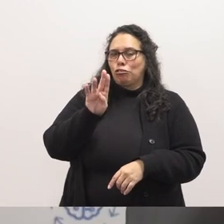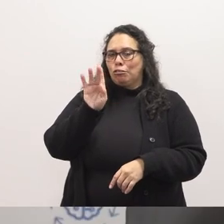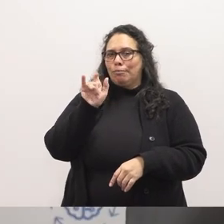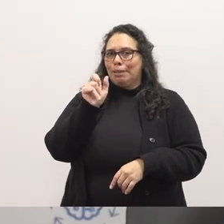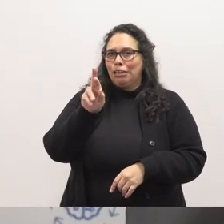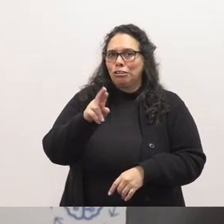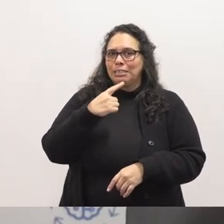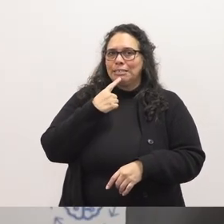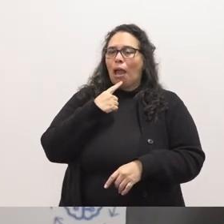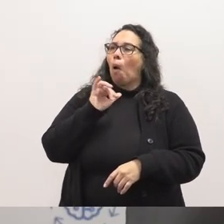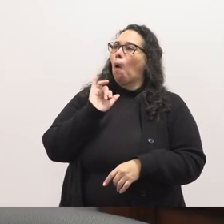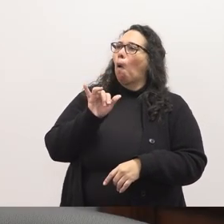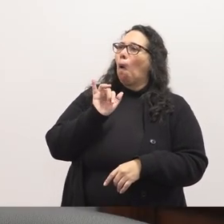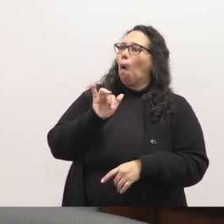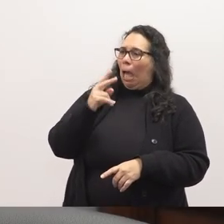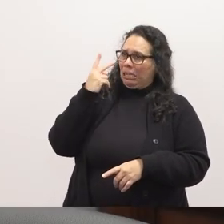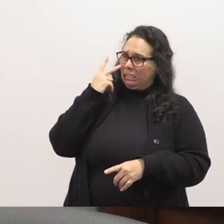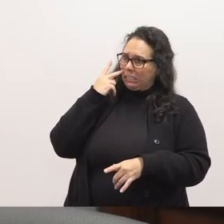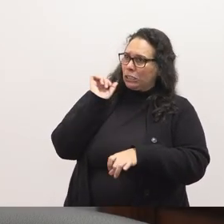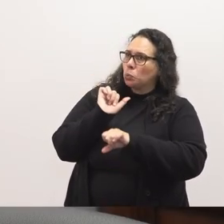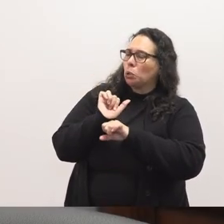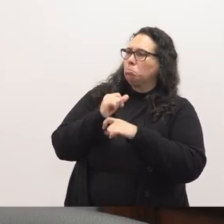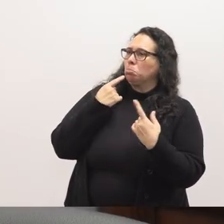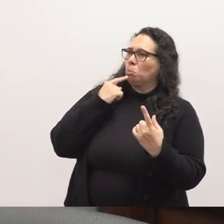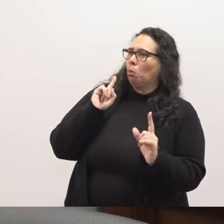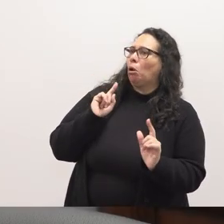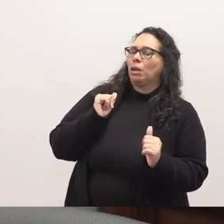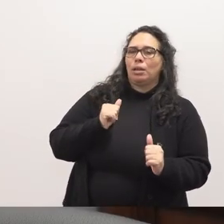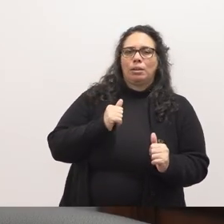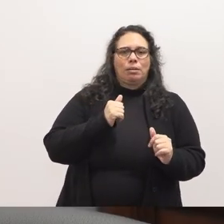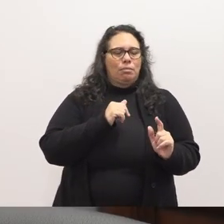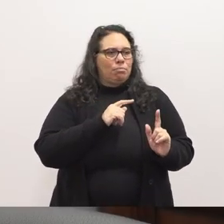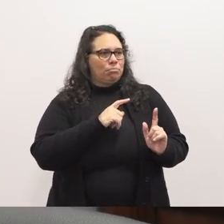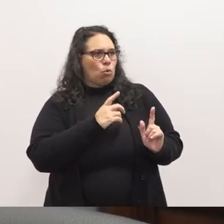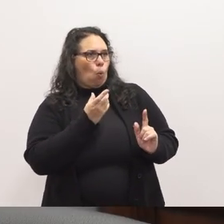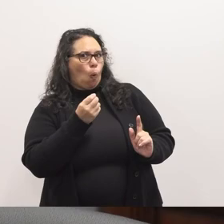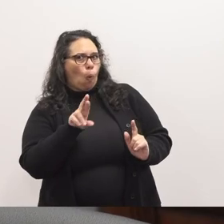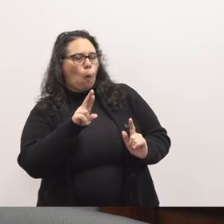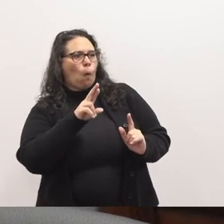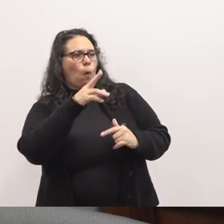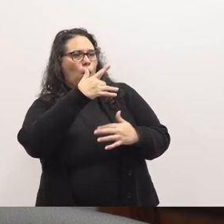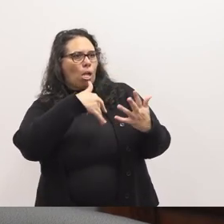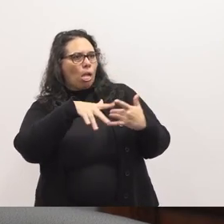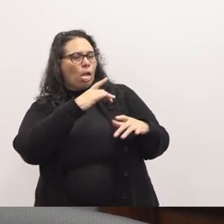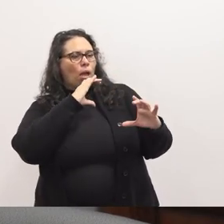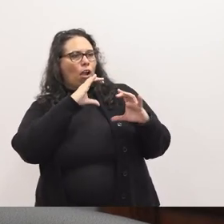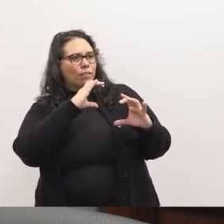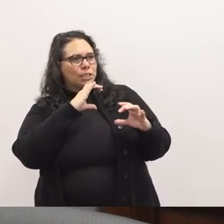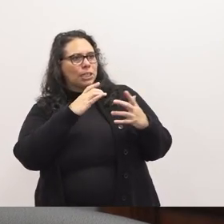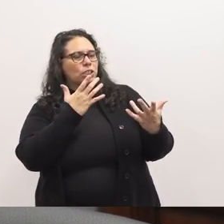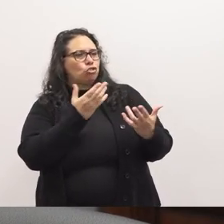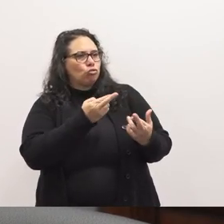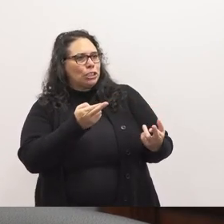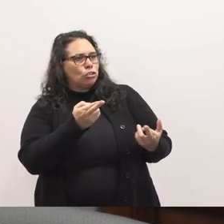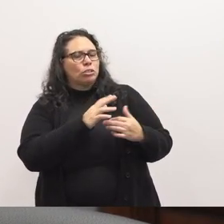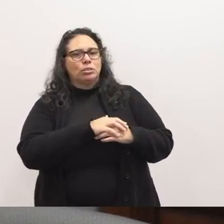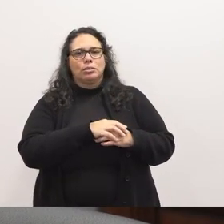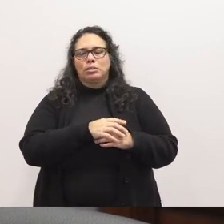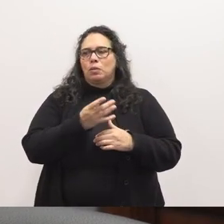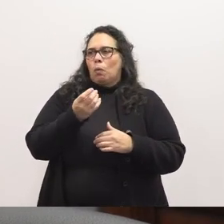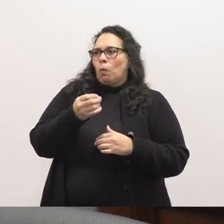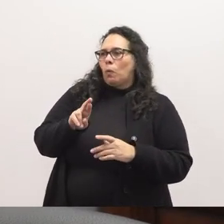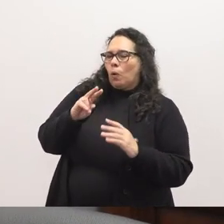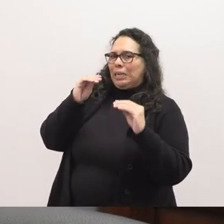prepared to have those conversations around, well, what resources is this gonna take? For teachers not to worry